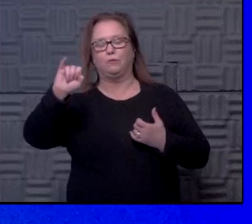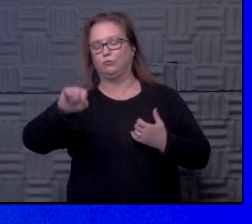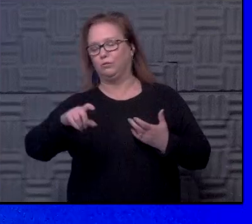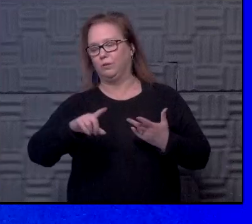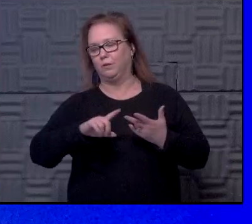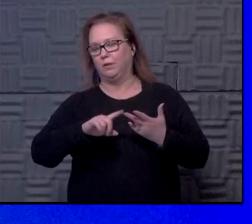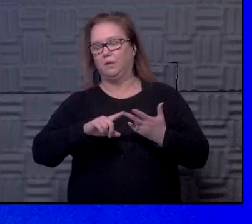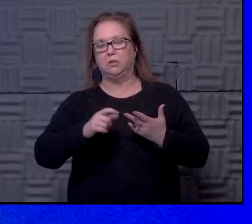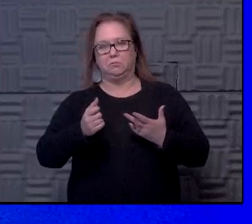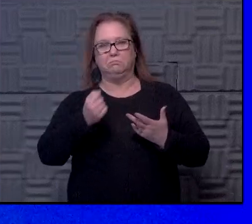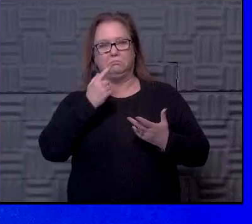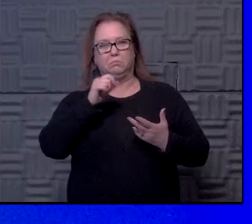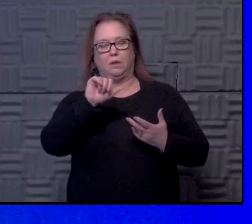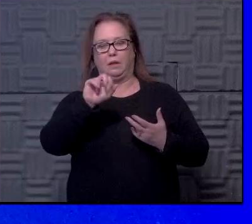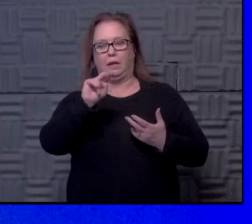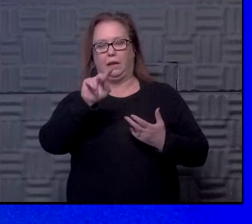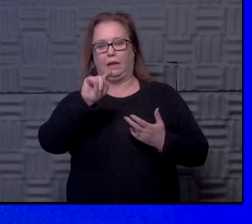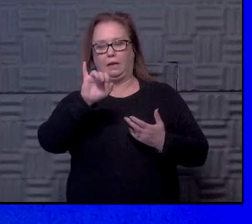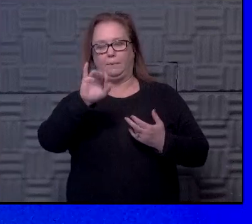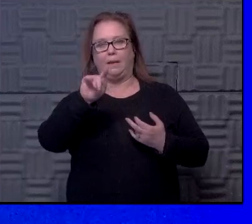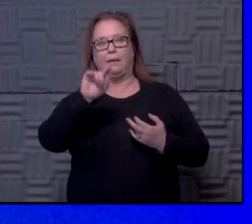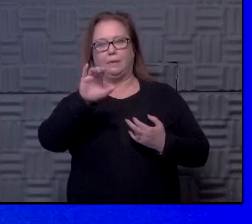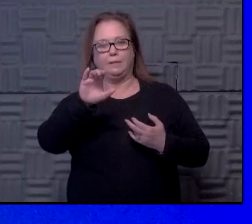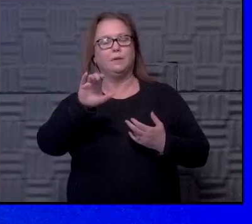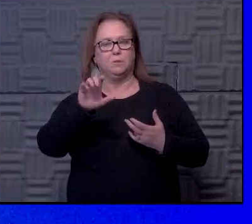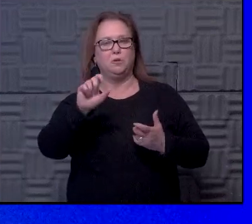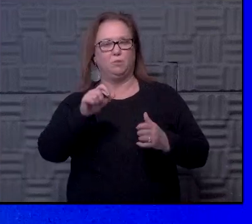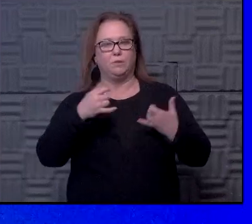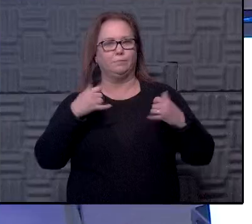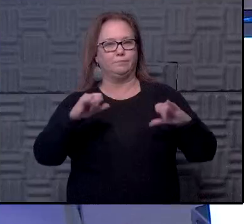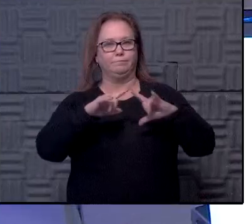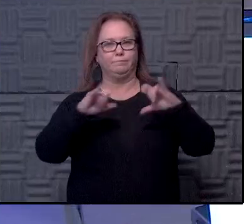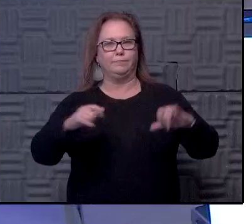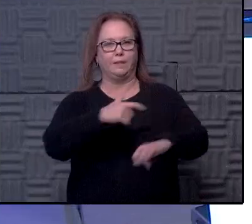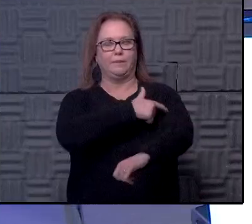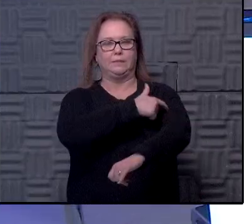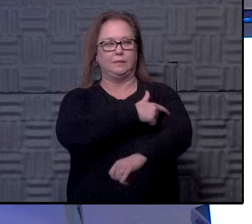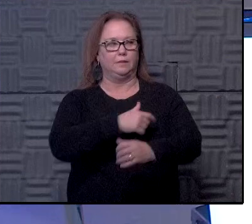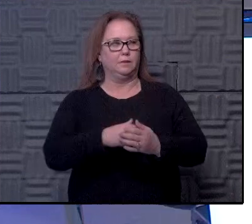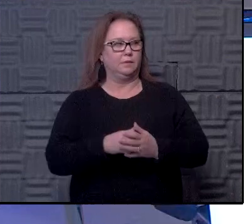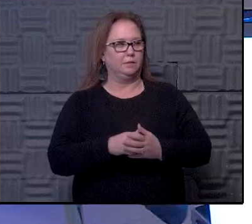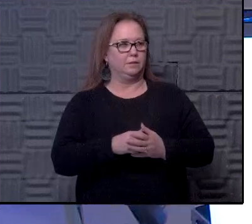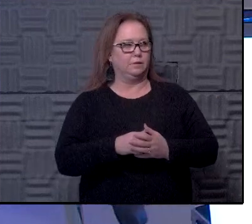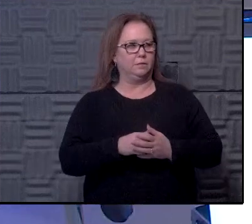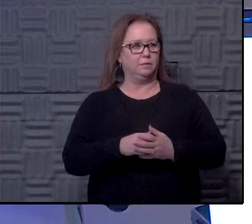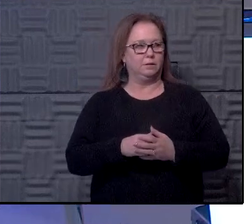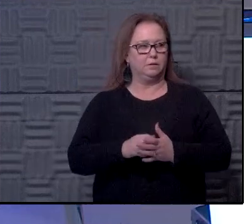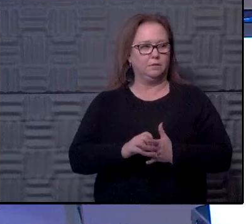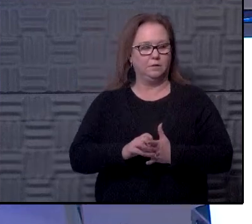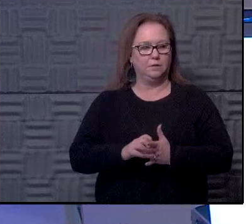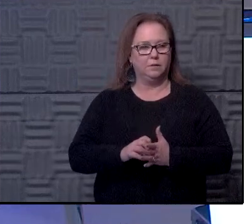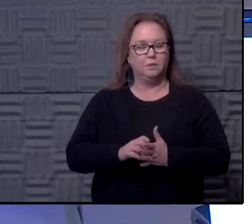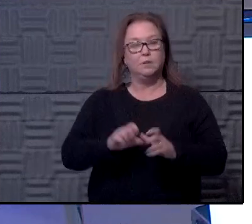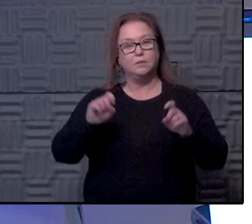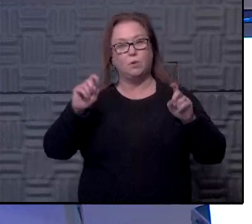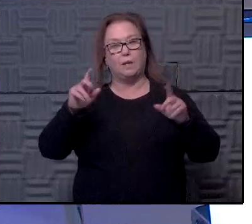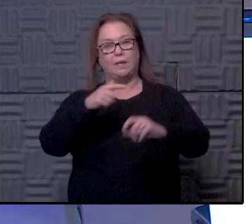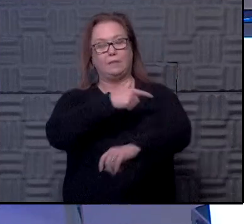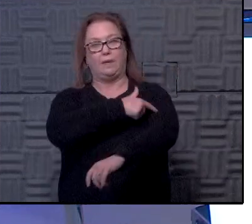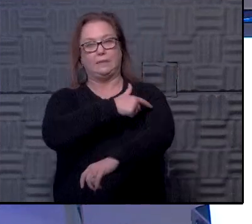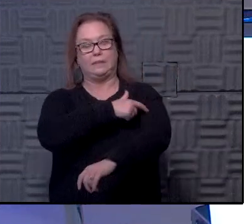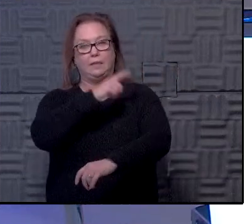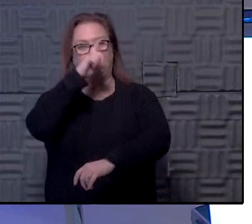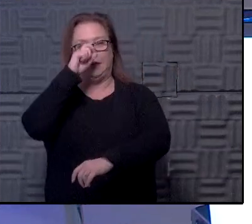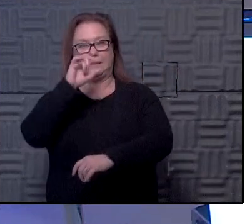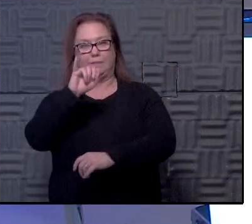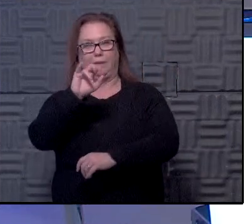infection, if you're on antibiotics, you are absolutely able to take the vaccine. We have a long hauler that's asking too if it's okay to take the vaccine because